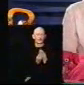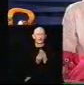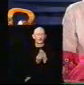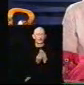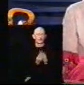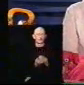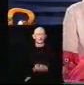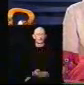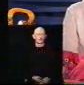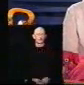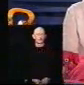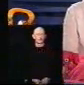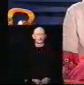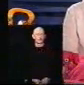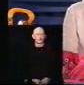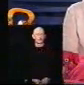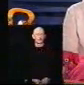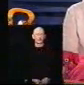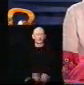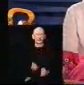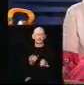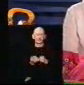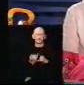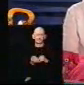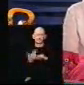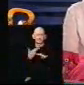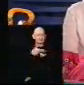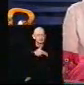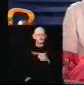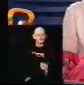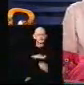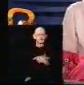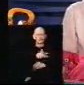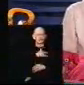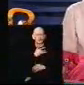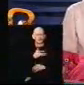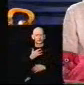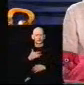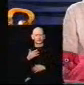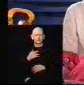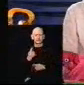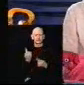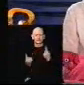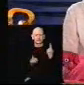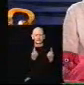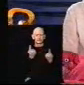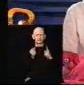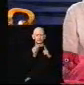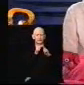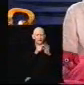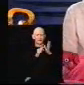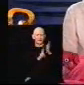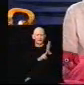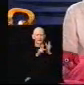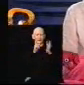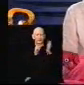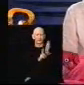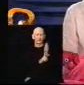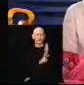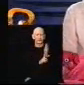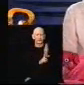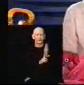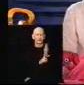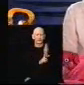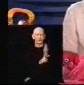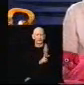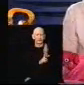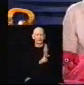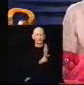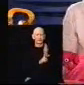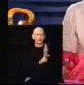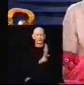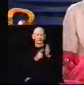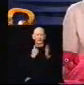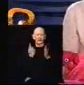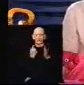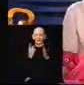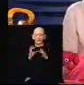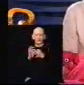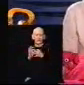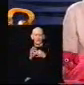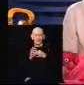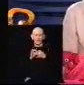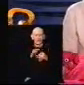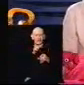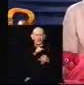Owing to the deep emotion That underlies each panel Those who are associated With the quilt Consider it to be A public memorial